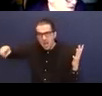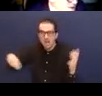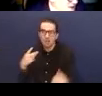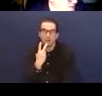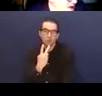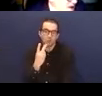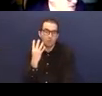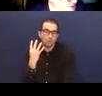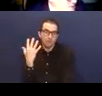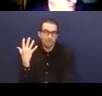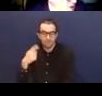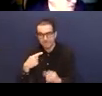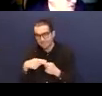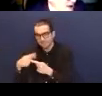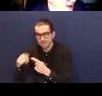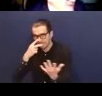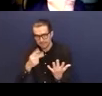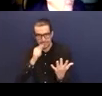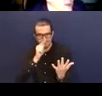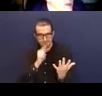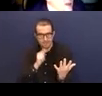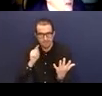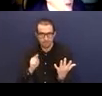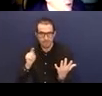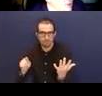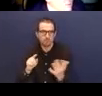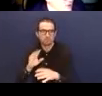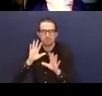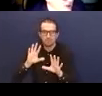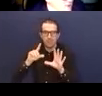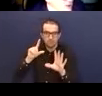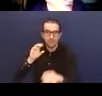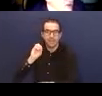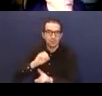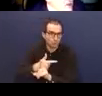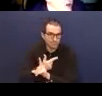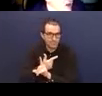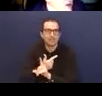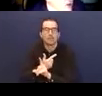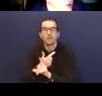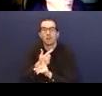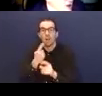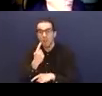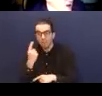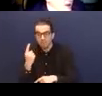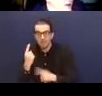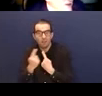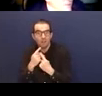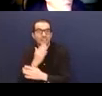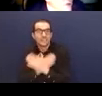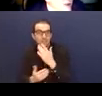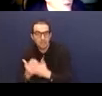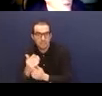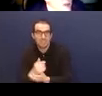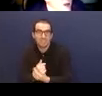We need to think about others that we might want to add. So poverty, which is SDG 1, eradication